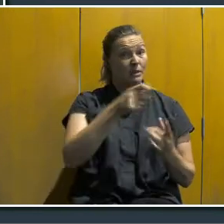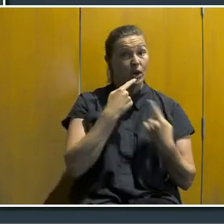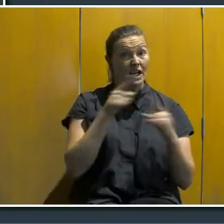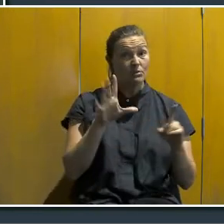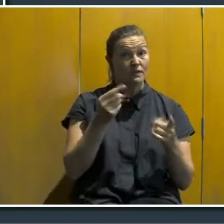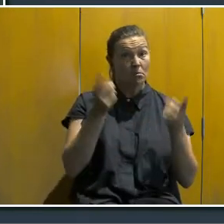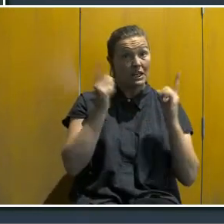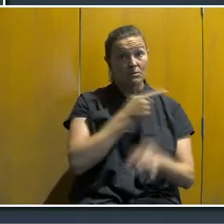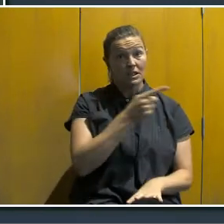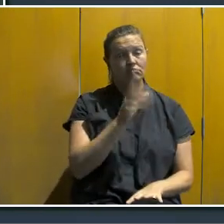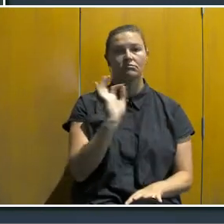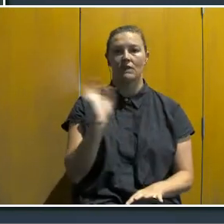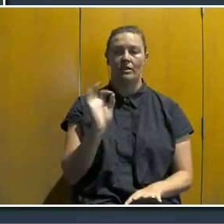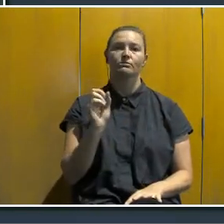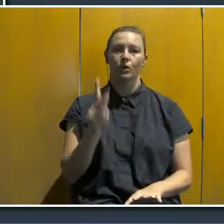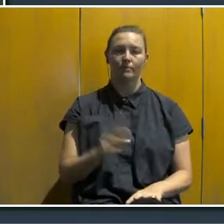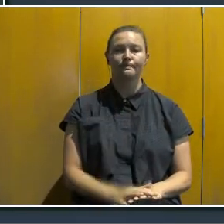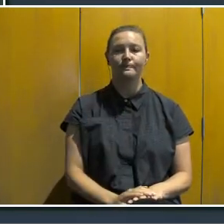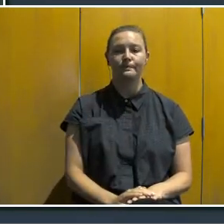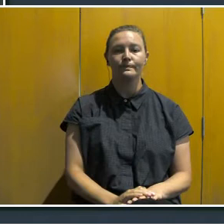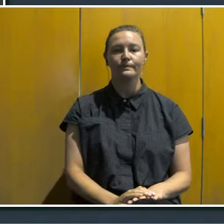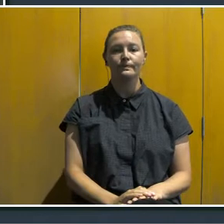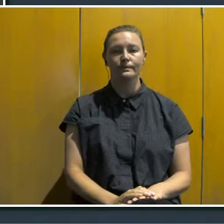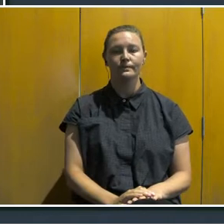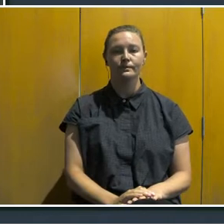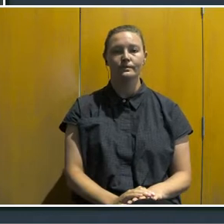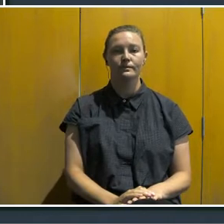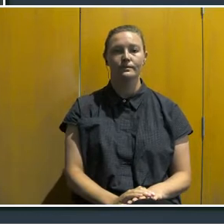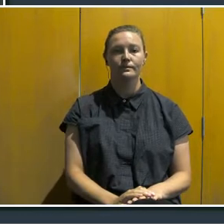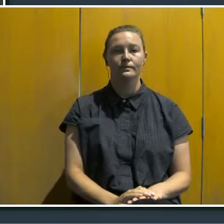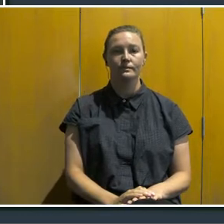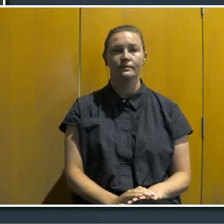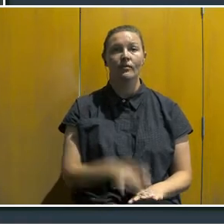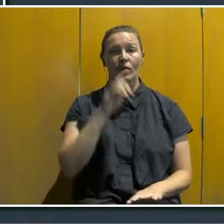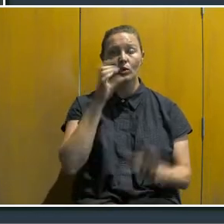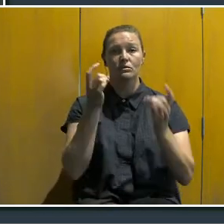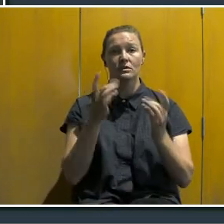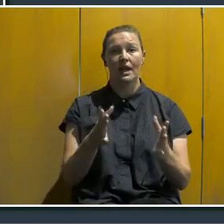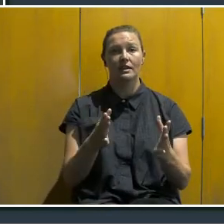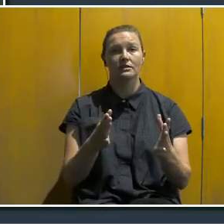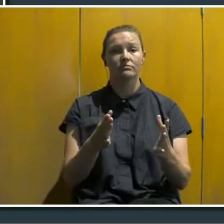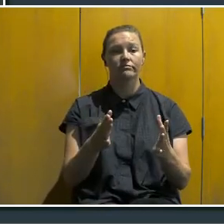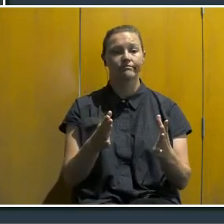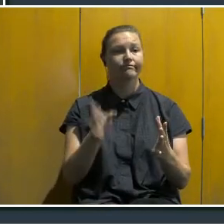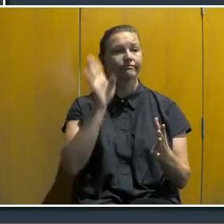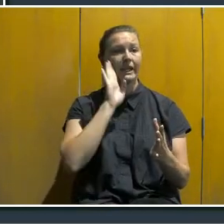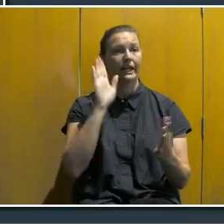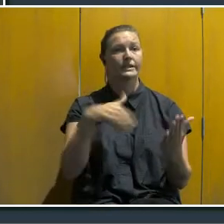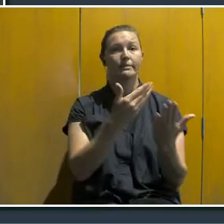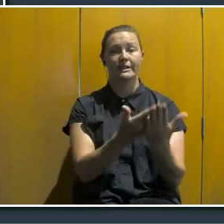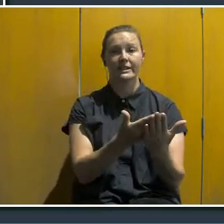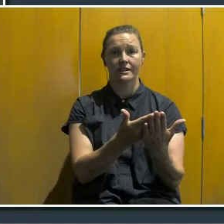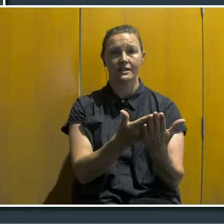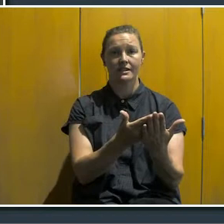for management? No. Excellent. So we will get straight into hearing our submissions.